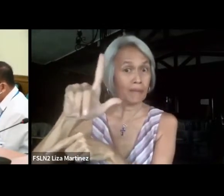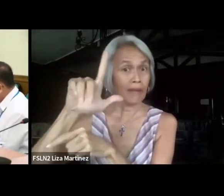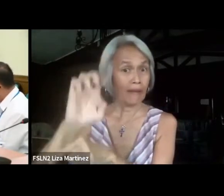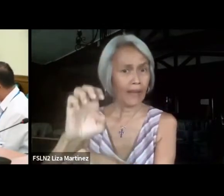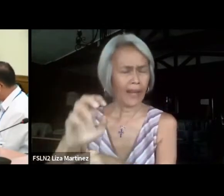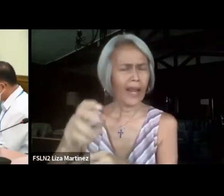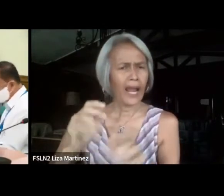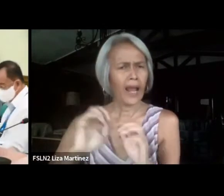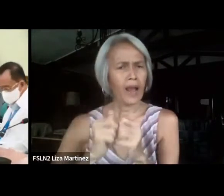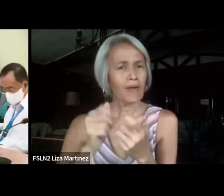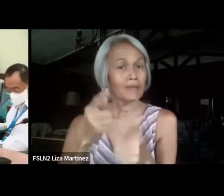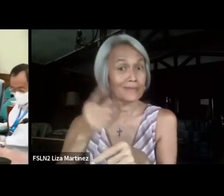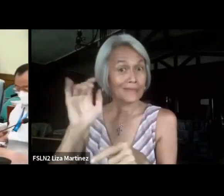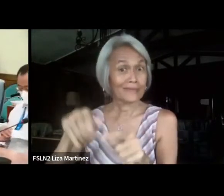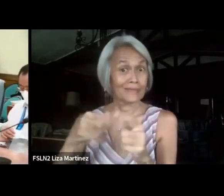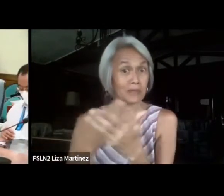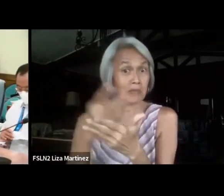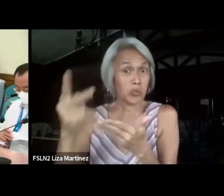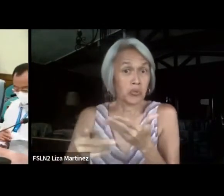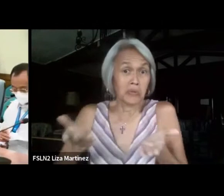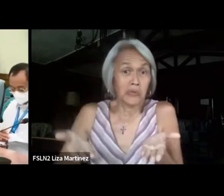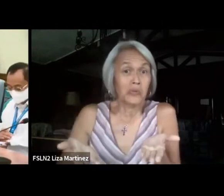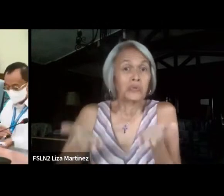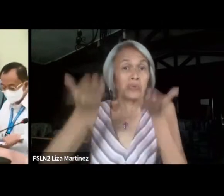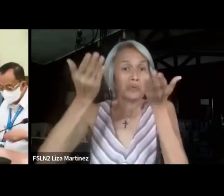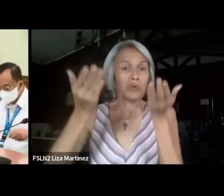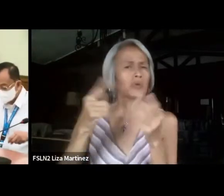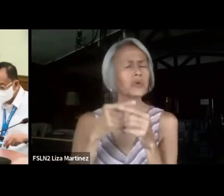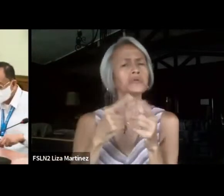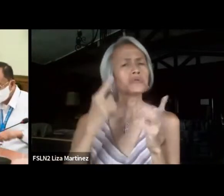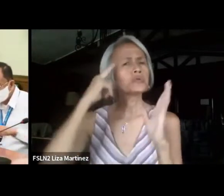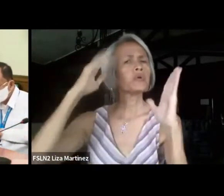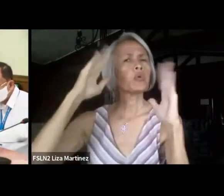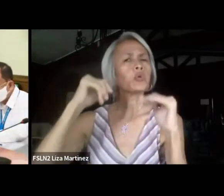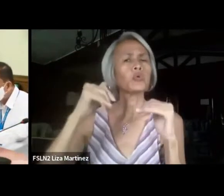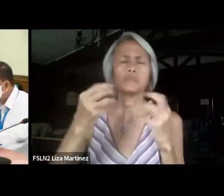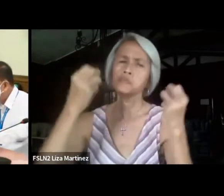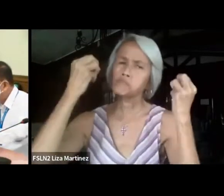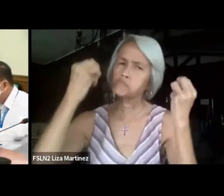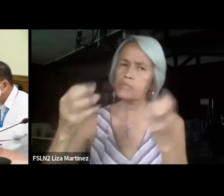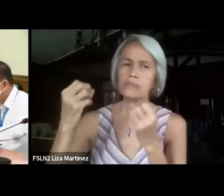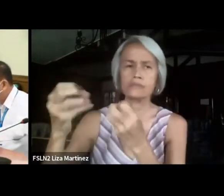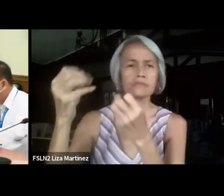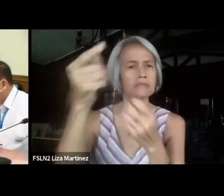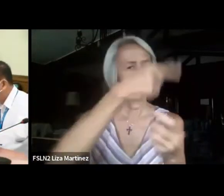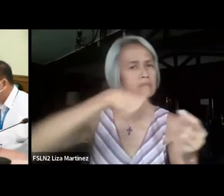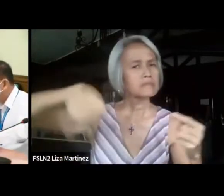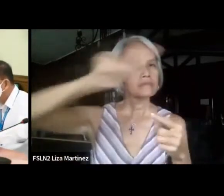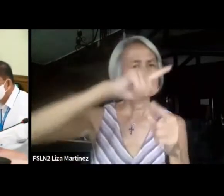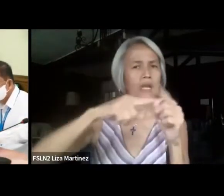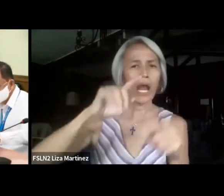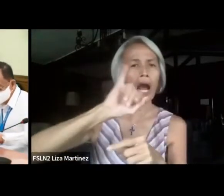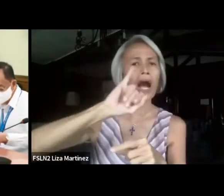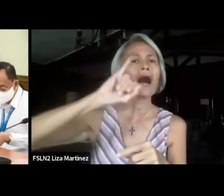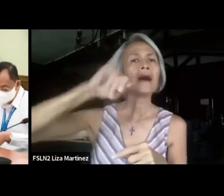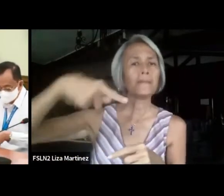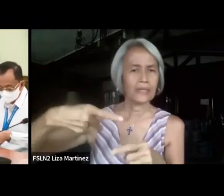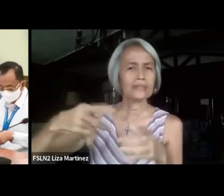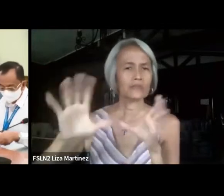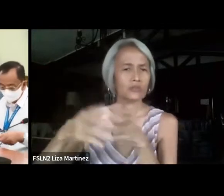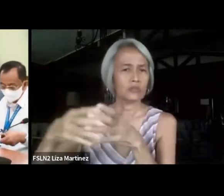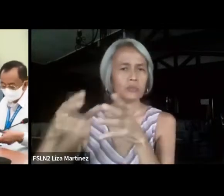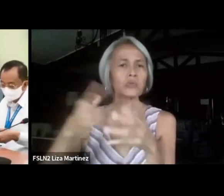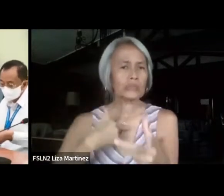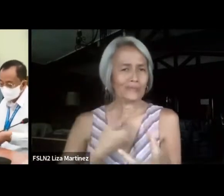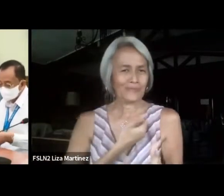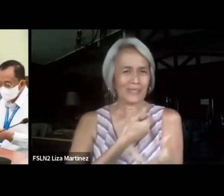really raised the hope of many indigenous peoples, being a researcher and a